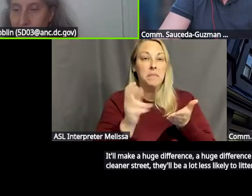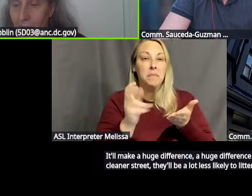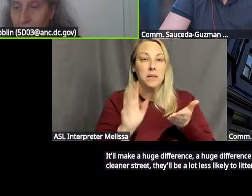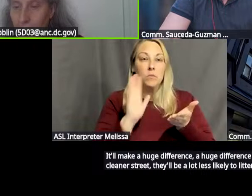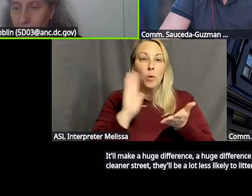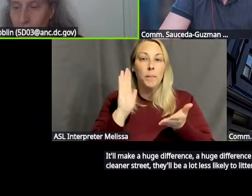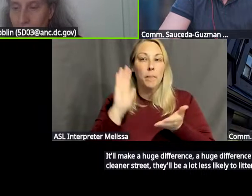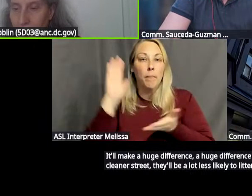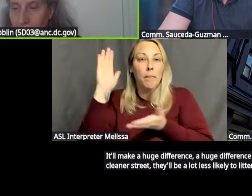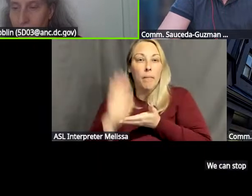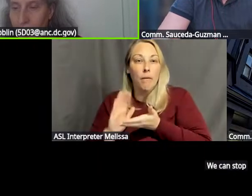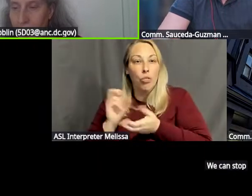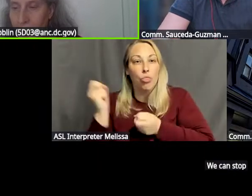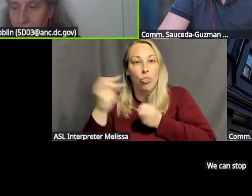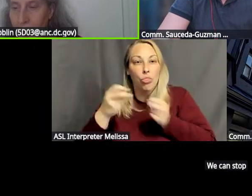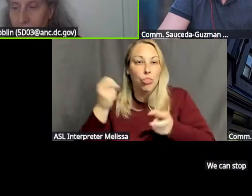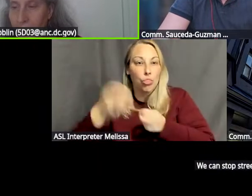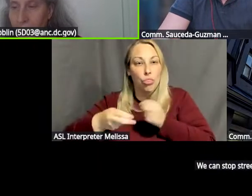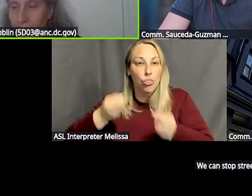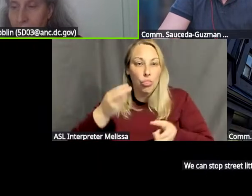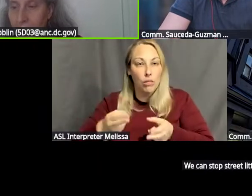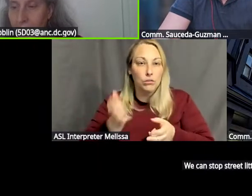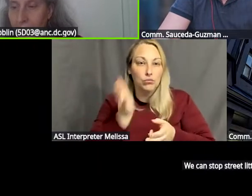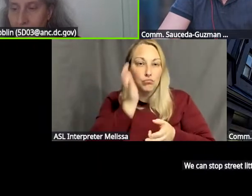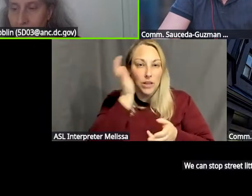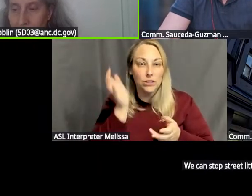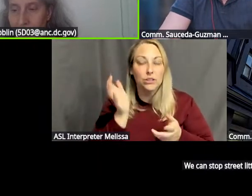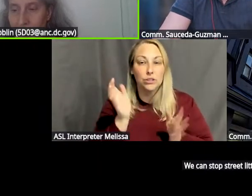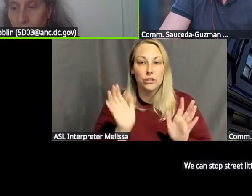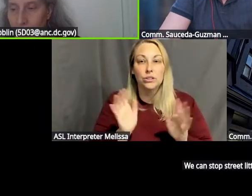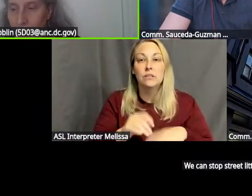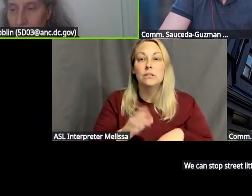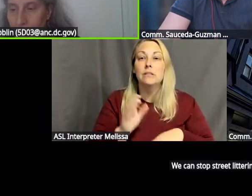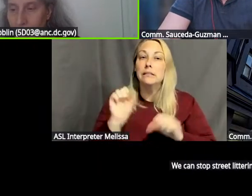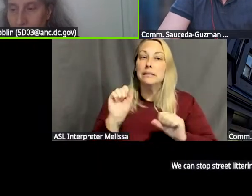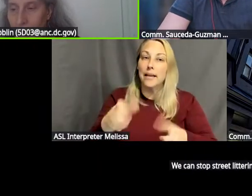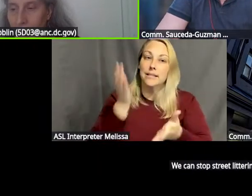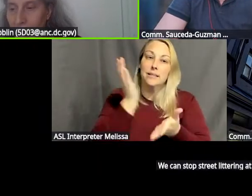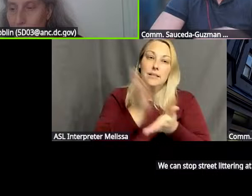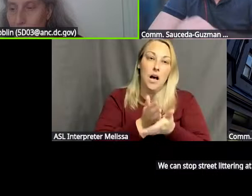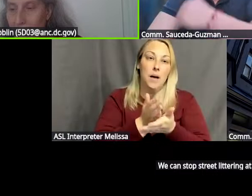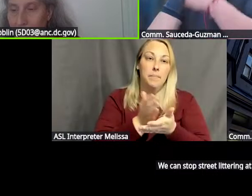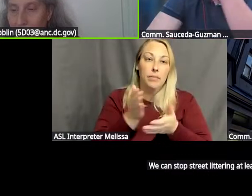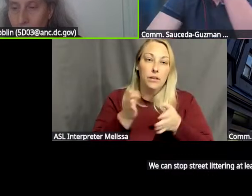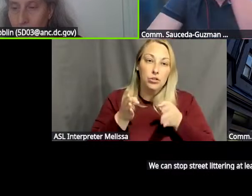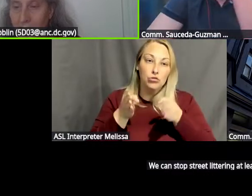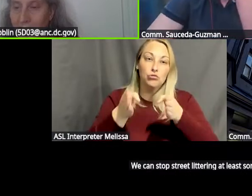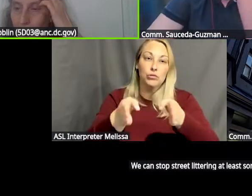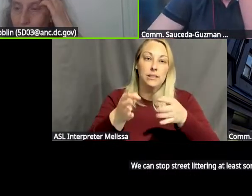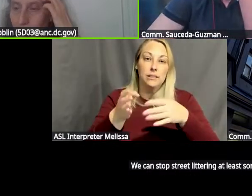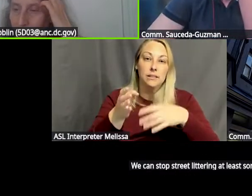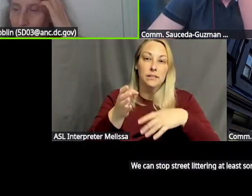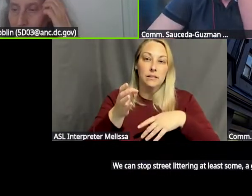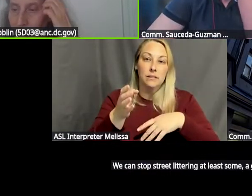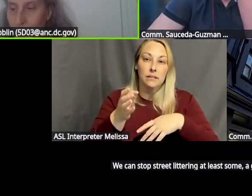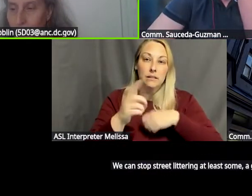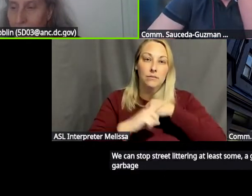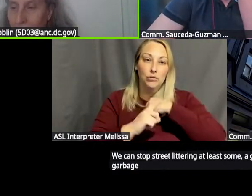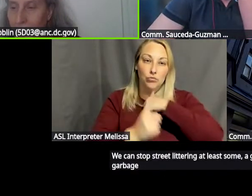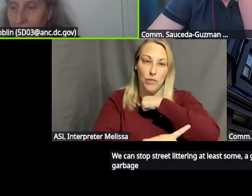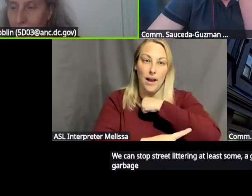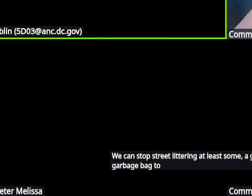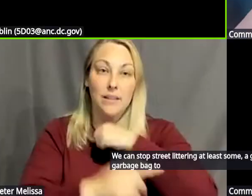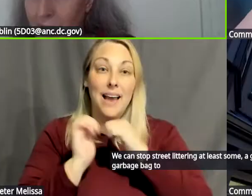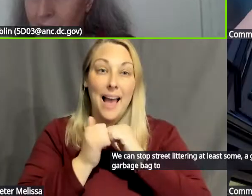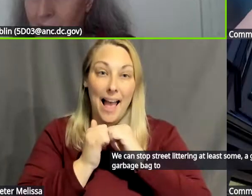stop street littering, at least some good amount, by attaching a garbage bag to your fence